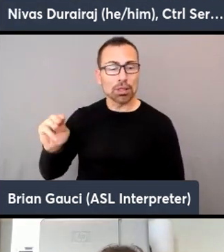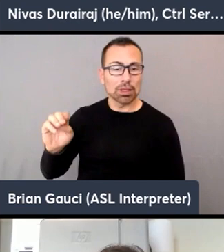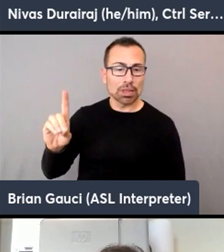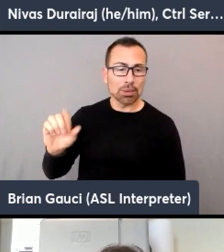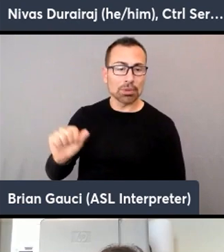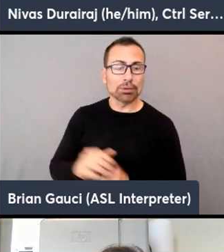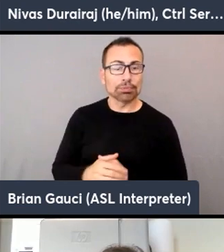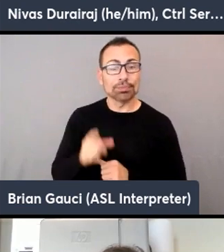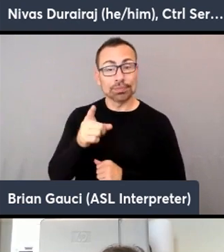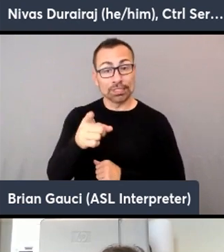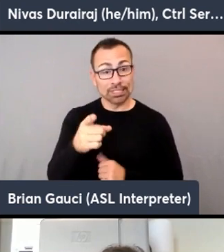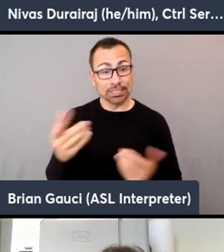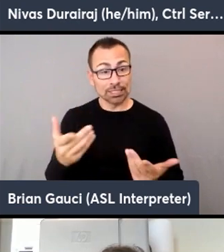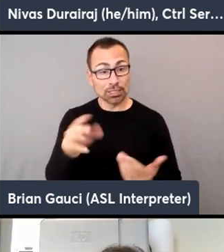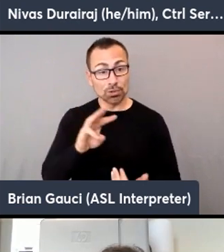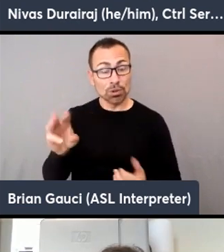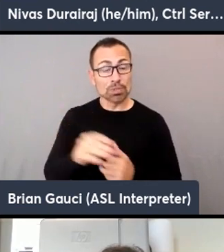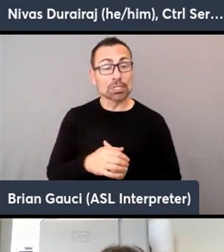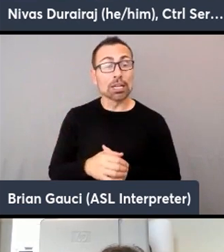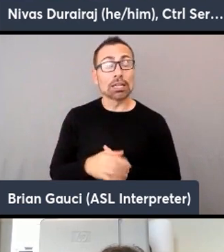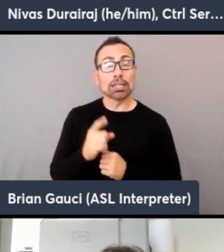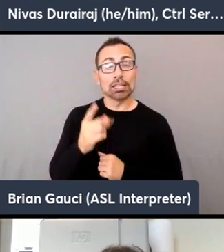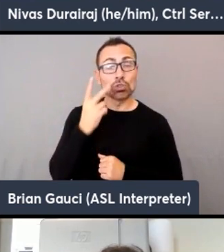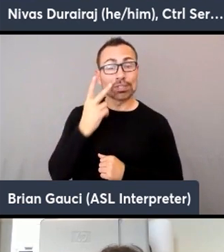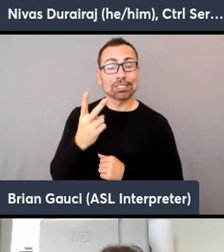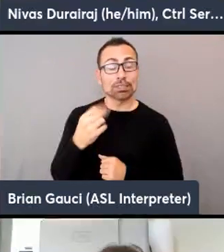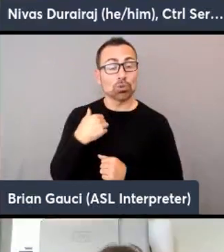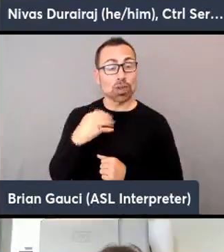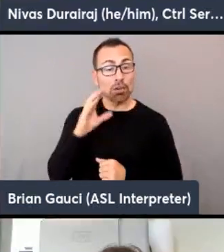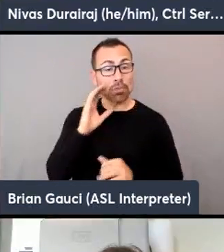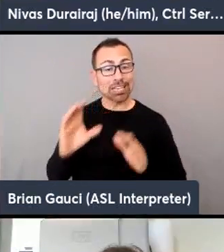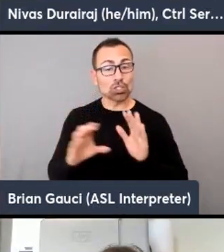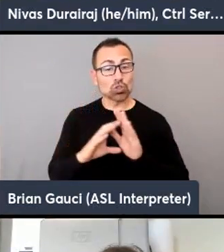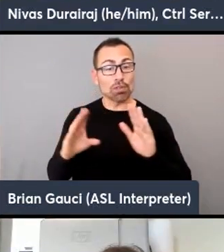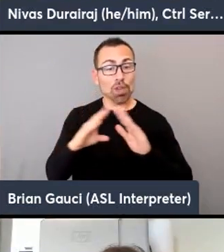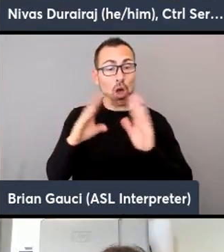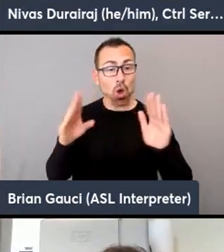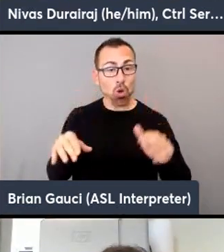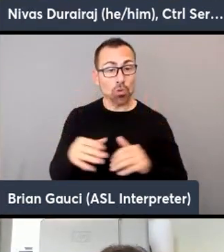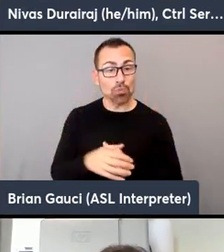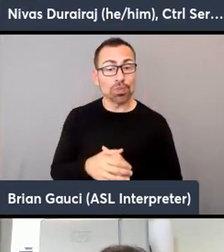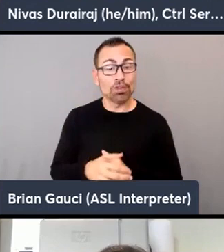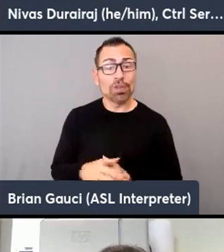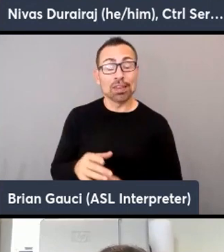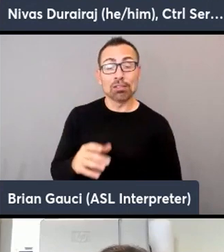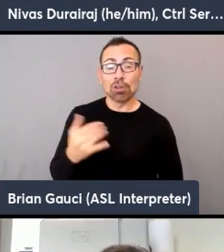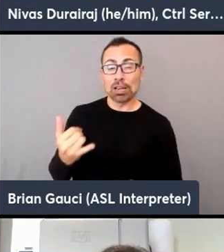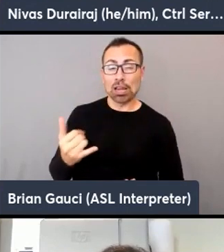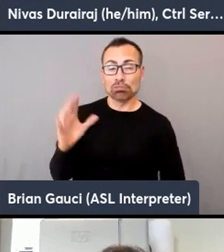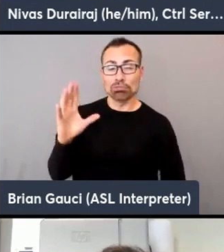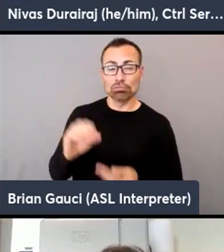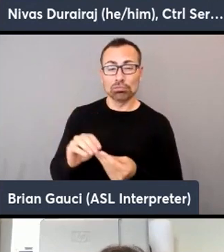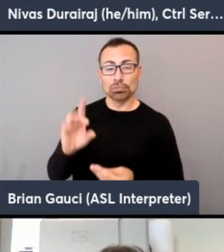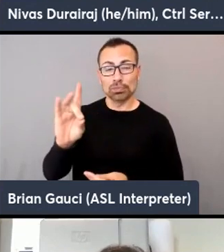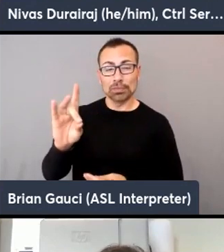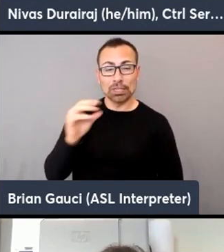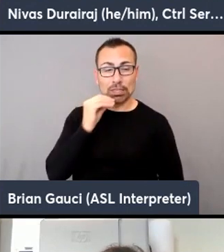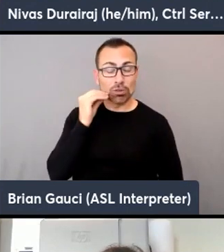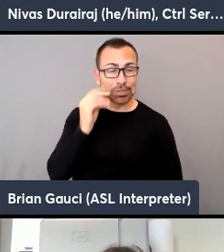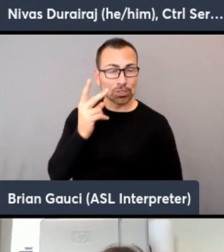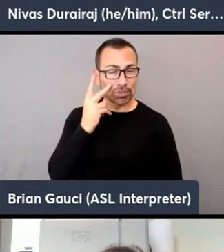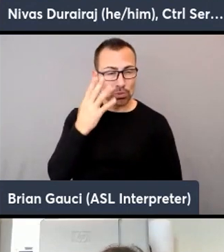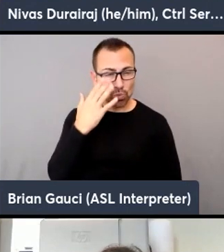And as you can see here, there's just pictures of these homes. There are 8 homes, and you'll see why that's important